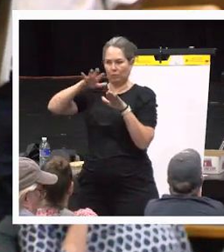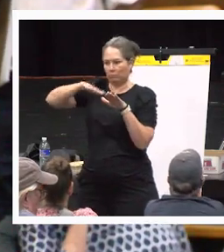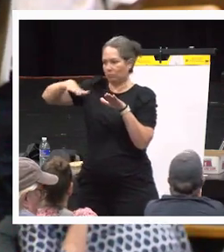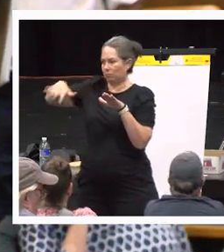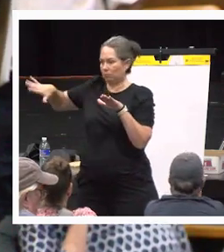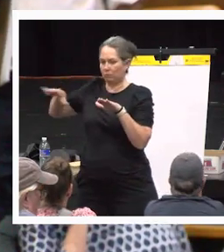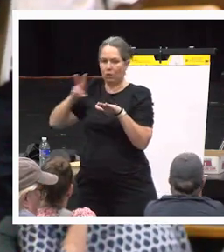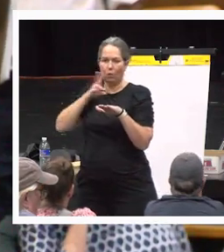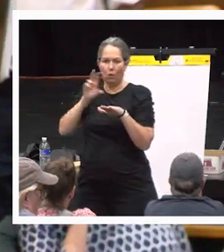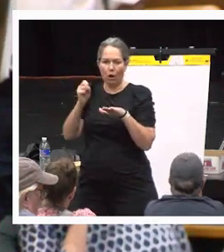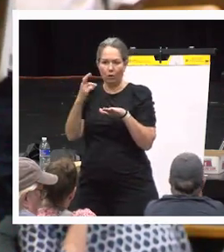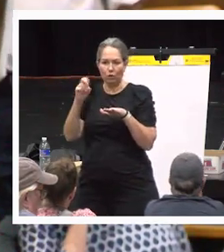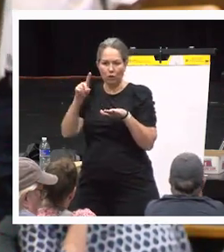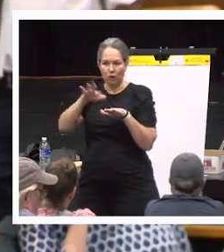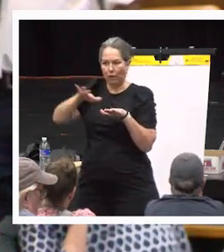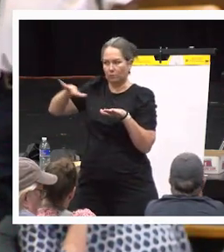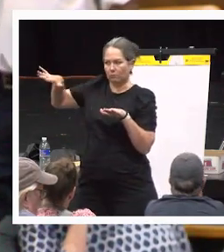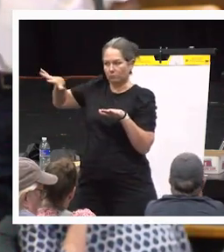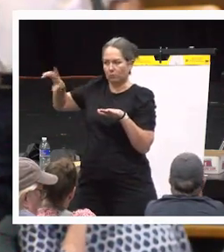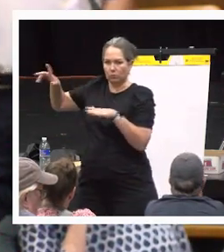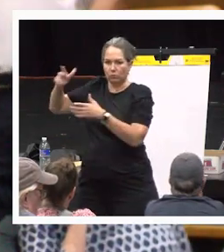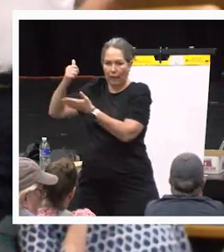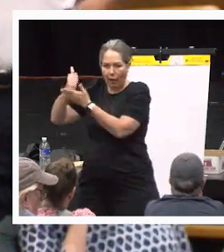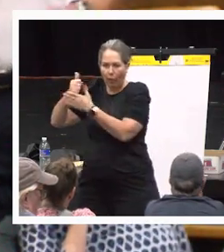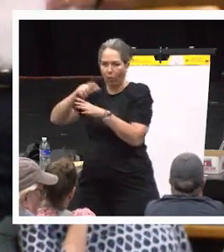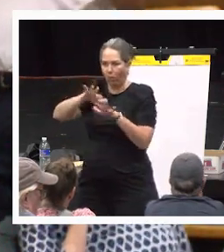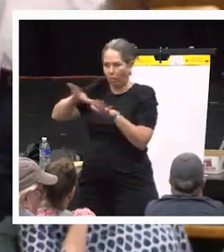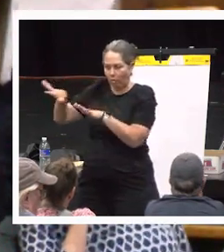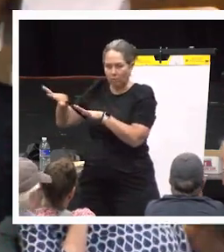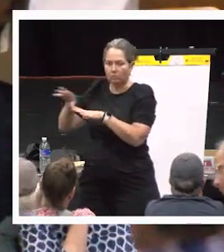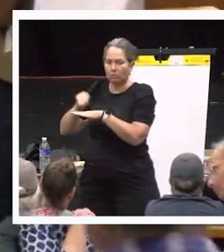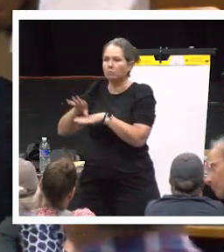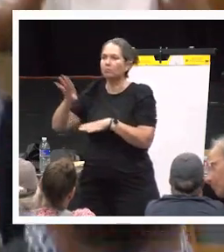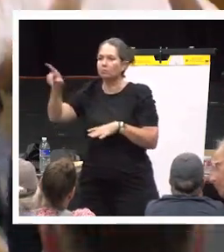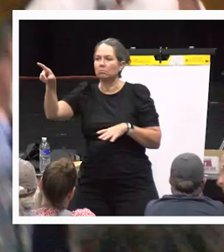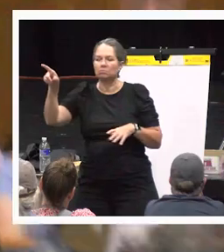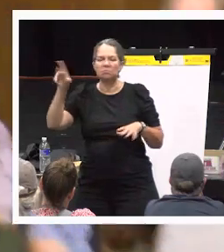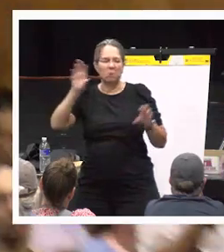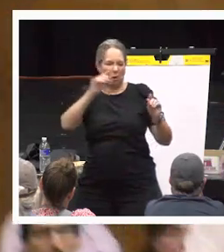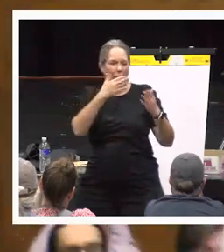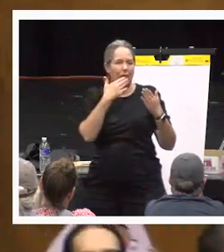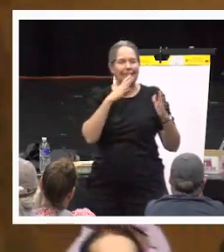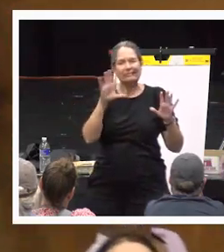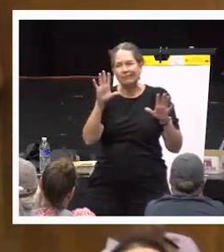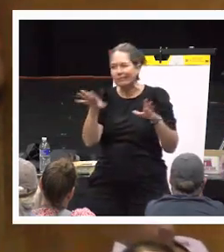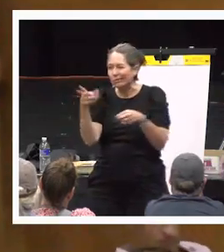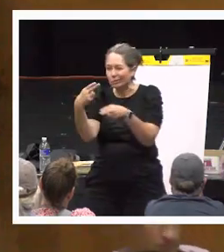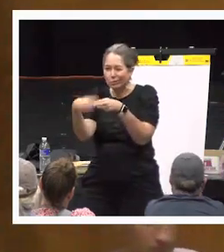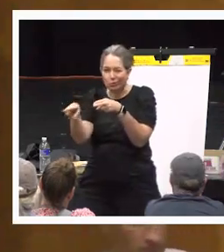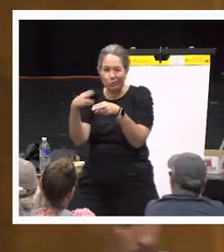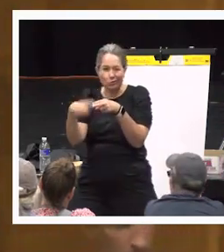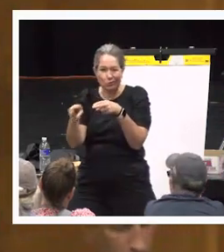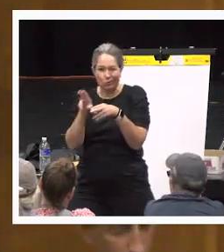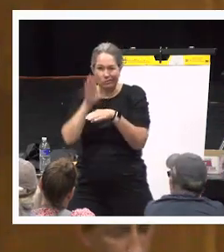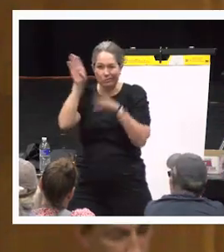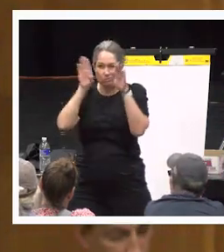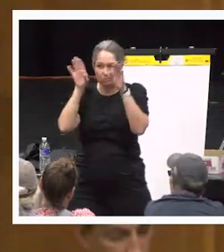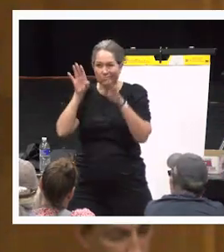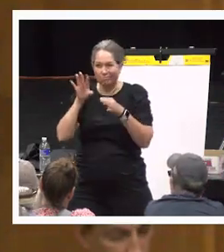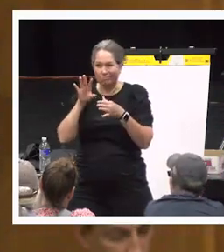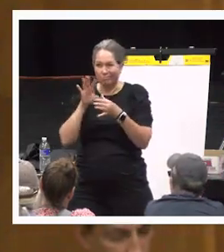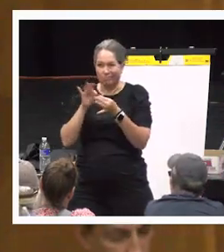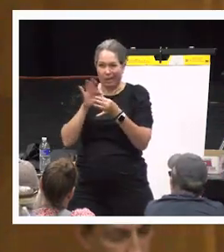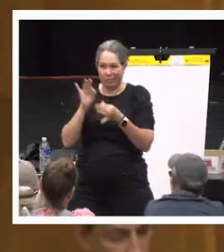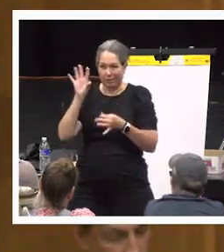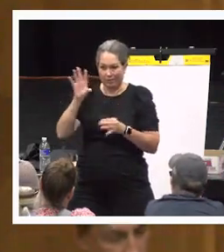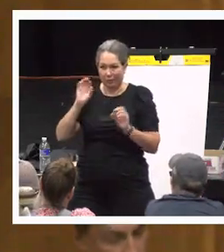watershed upstream of Montpelier. Okay, thanks, Tom. So we're going to ask you to be as short as you can so that we can get as many voices on the table